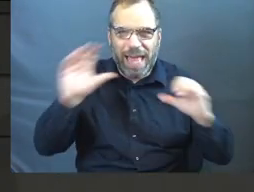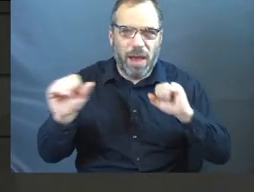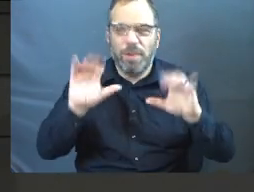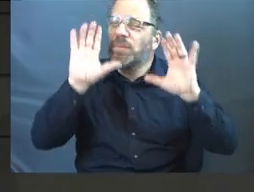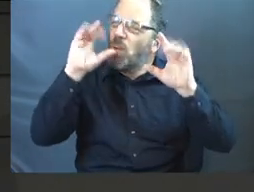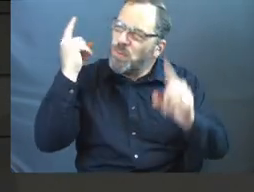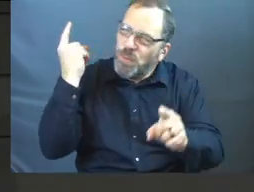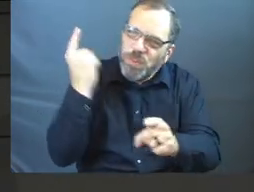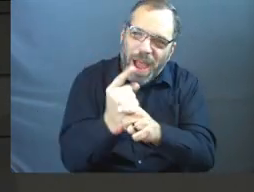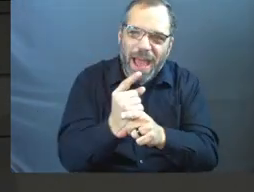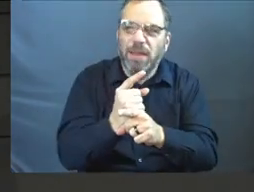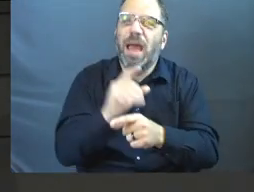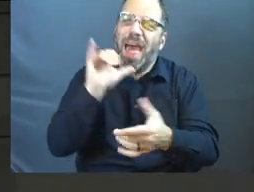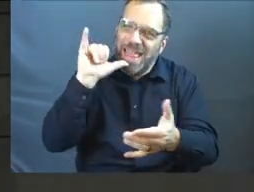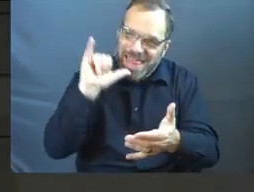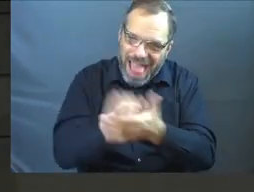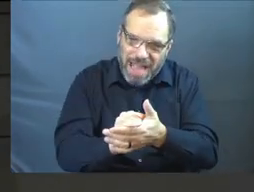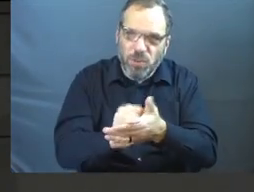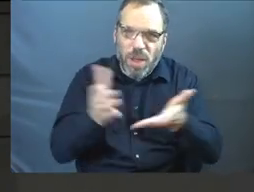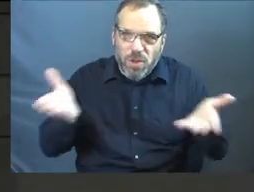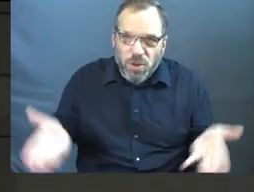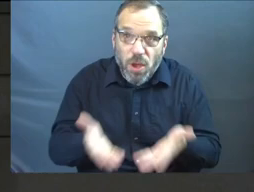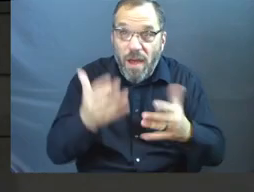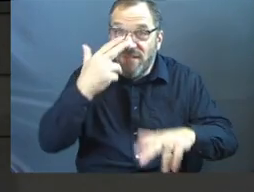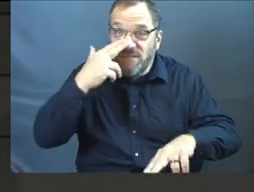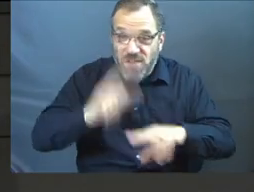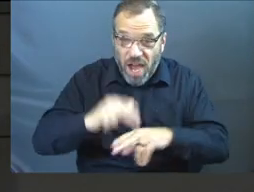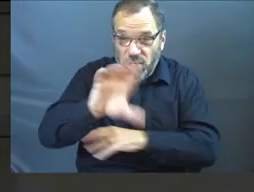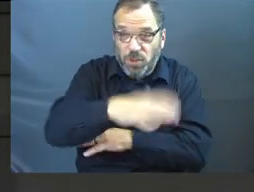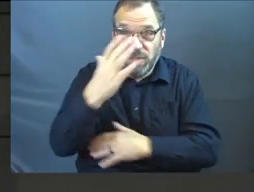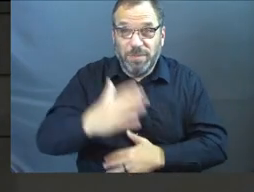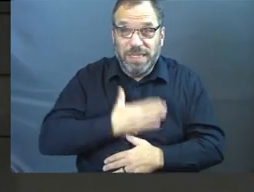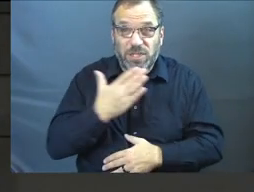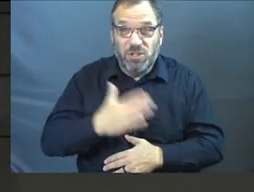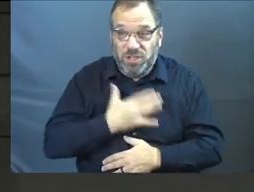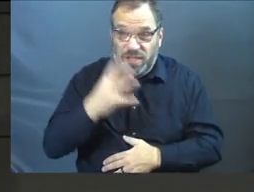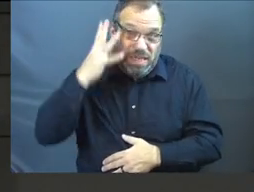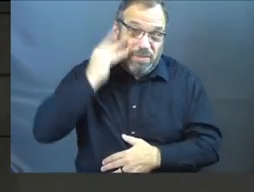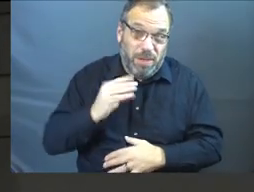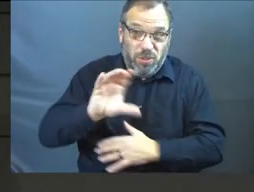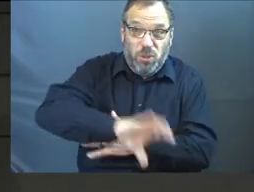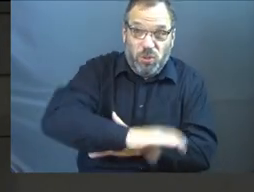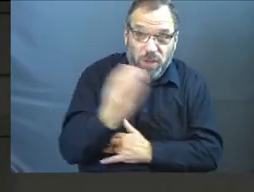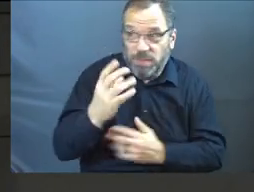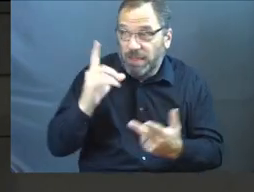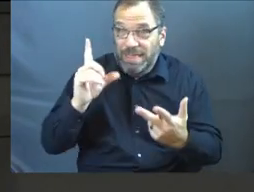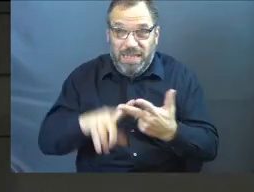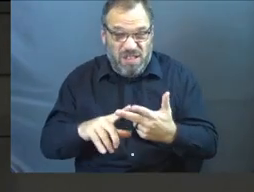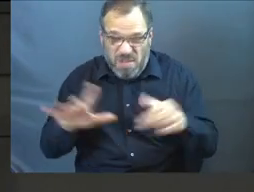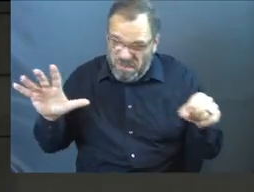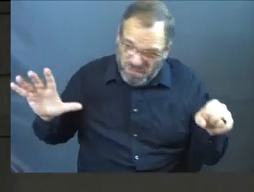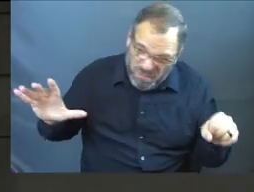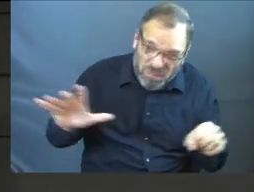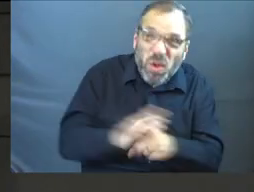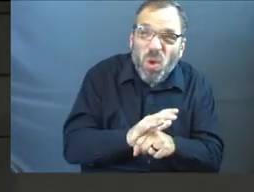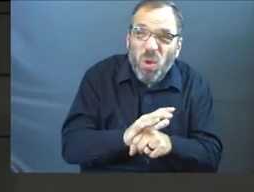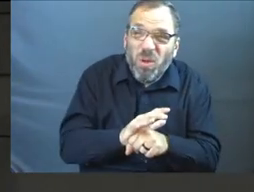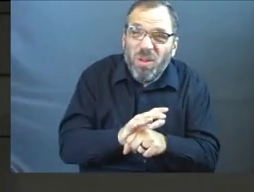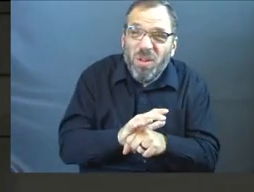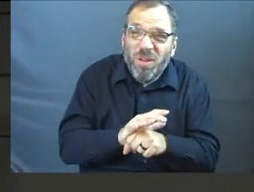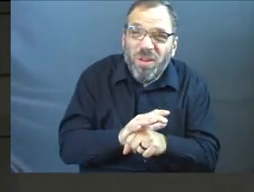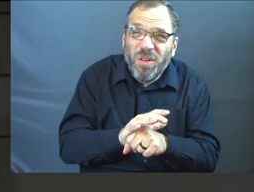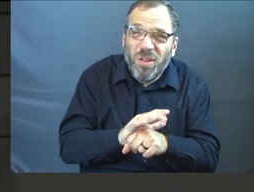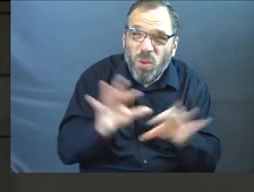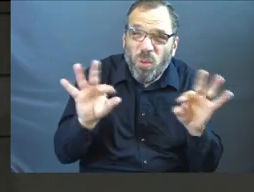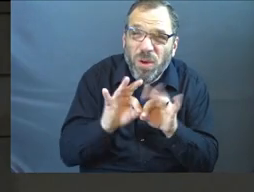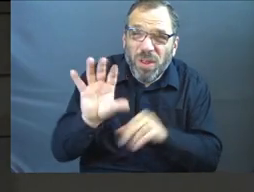That's exactly it, right? That's what they're pushing. Hey, you want to have that Christmas cheer? You want to live Christmas up? You want to experience it to the fullest and really get the